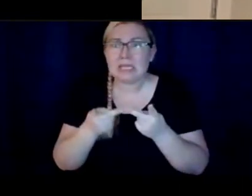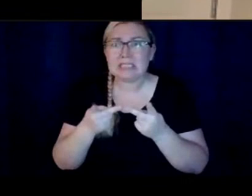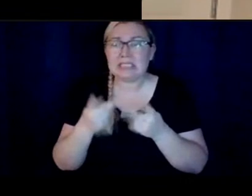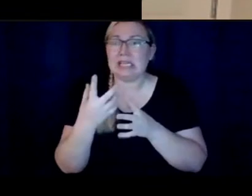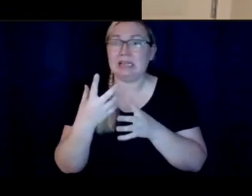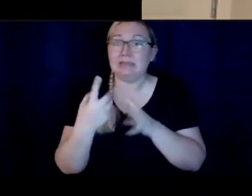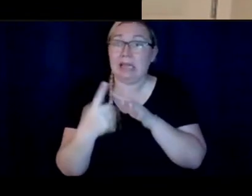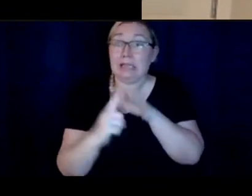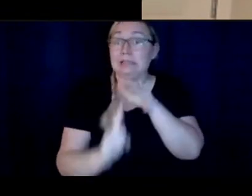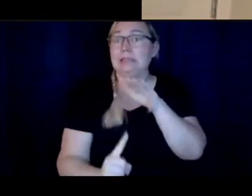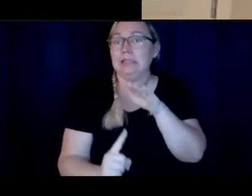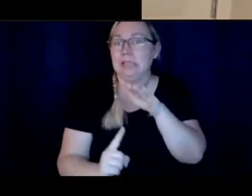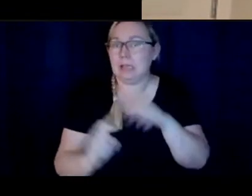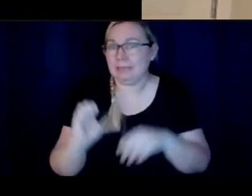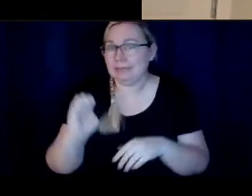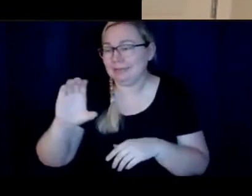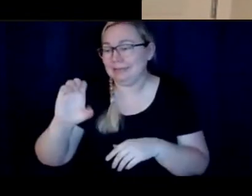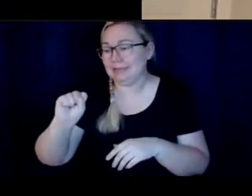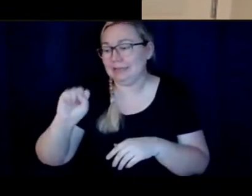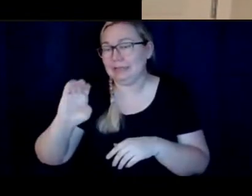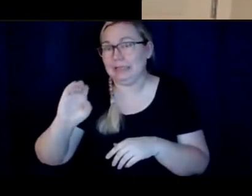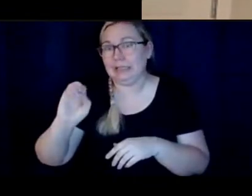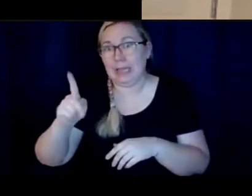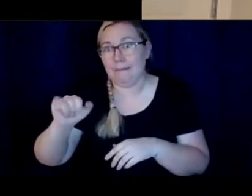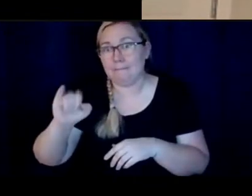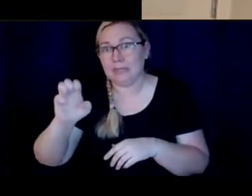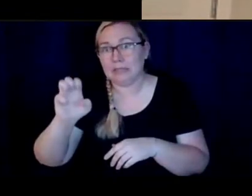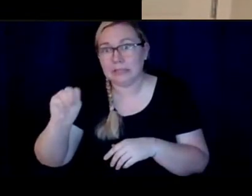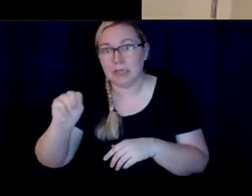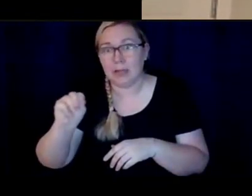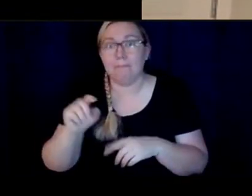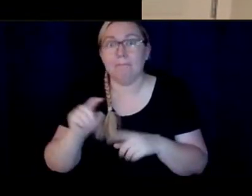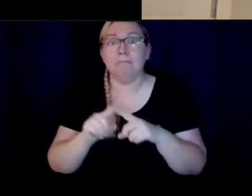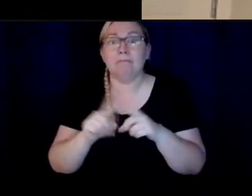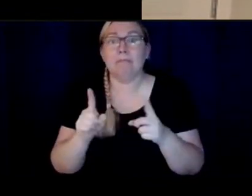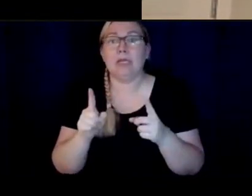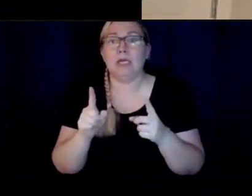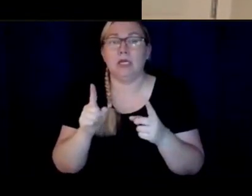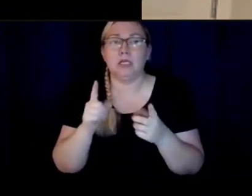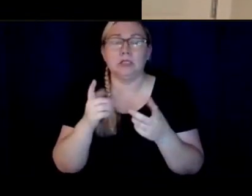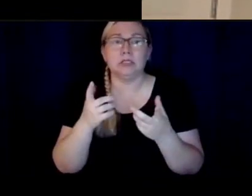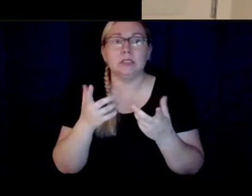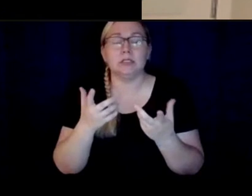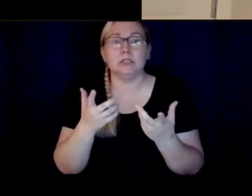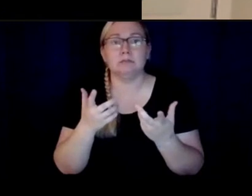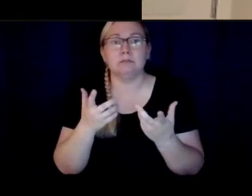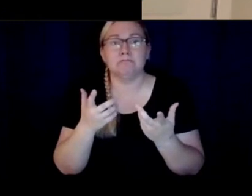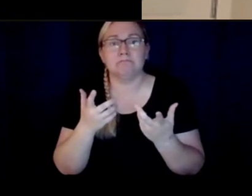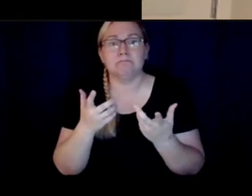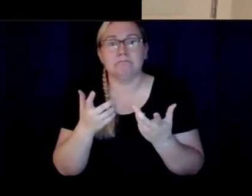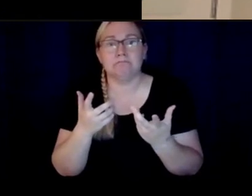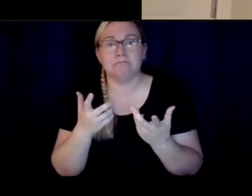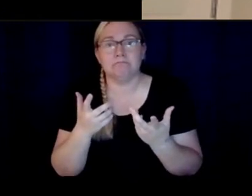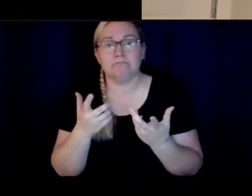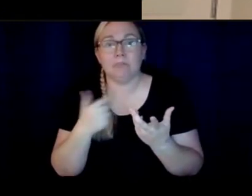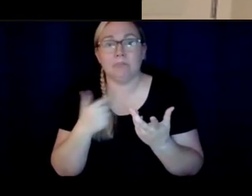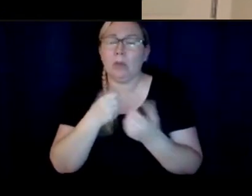But also, you know, helping us kind of expand our minds. And I would love to